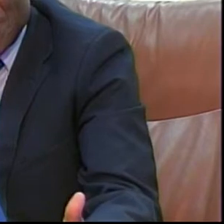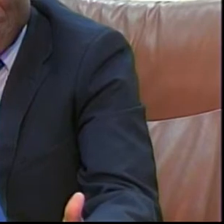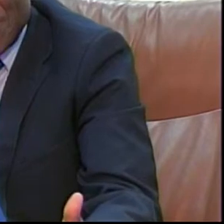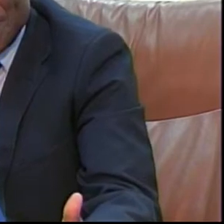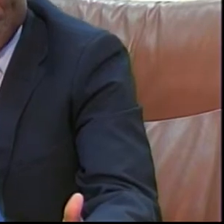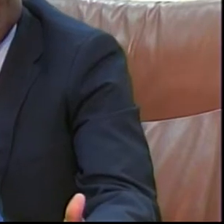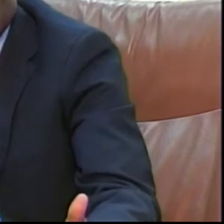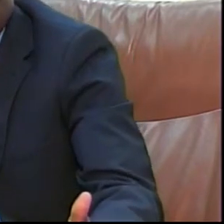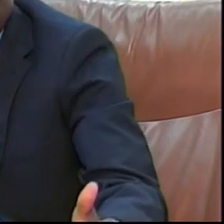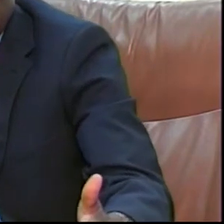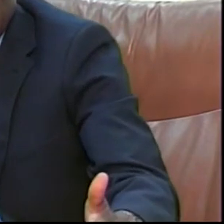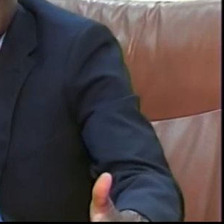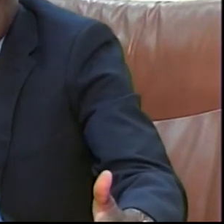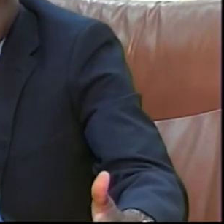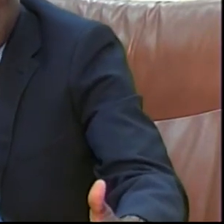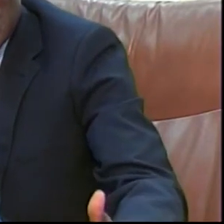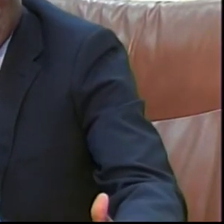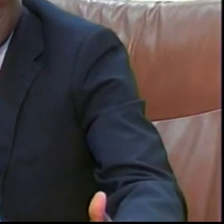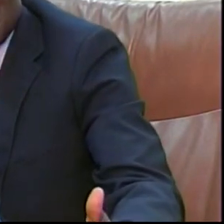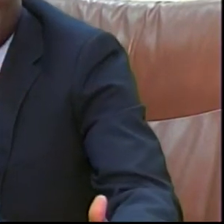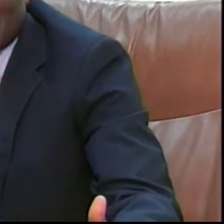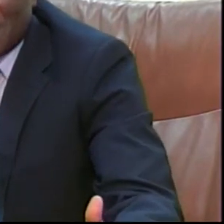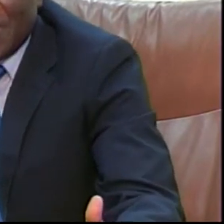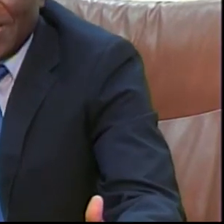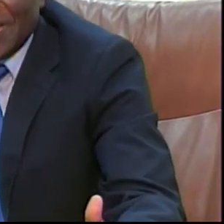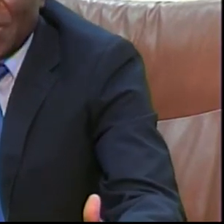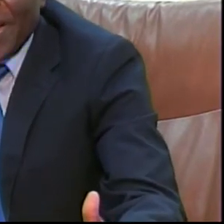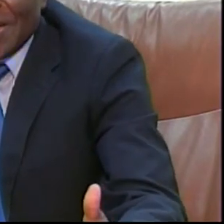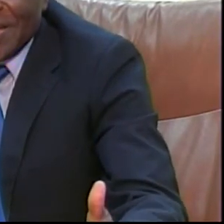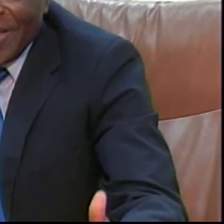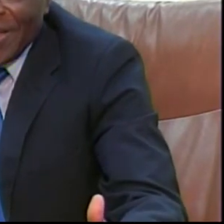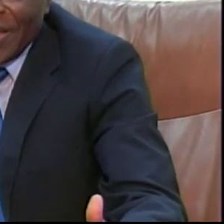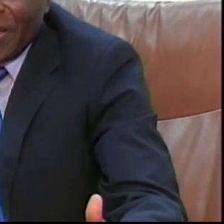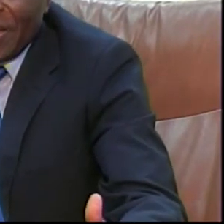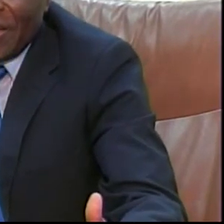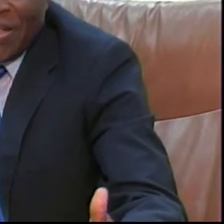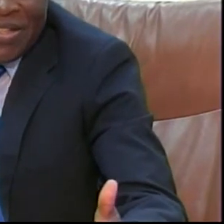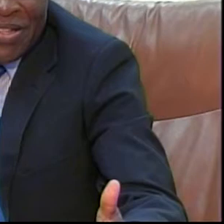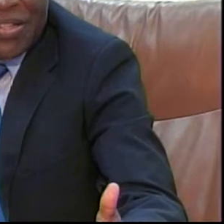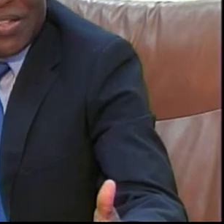Under this facility, once the loss does not exceed